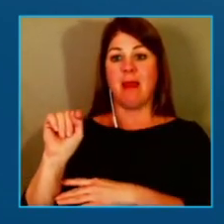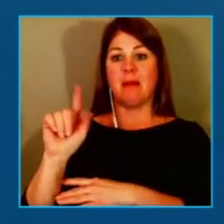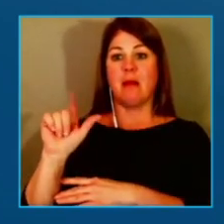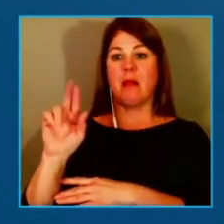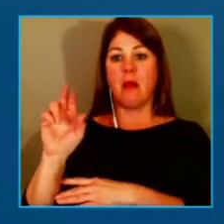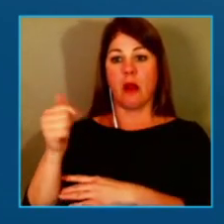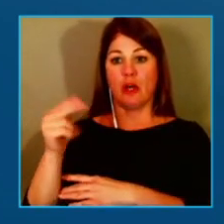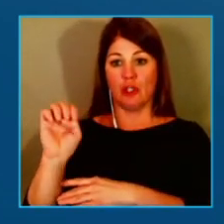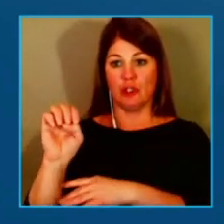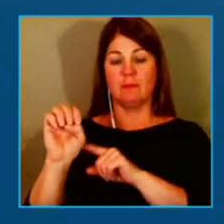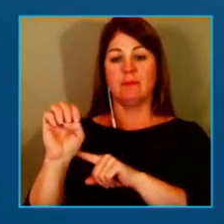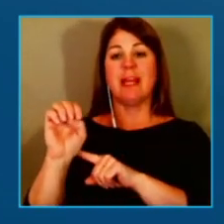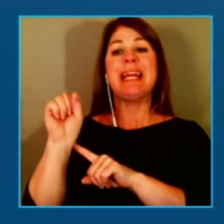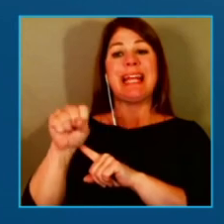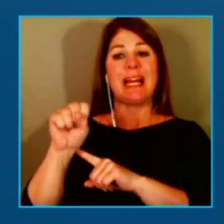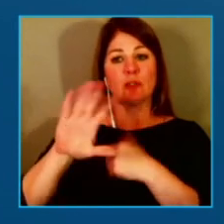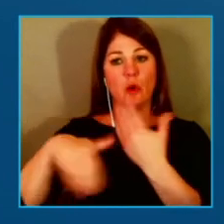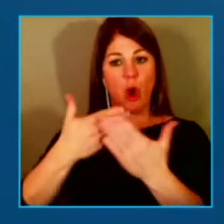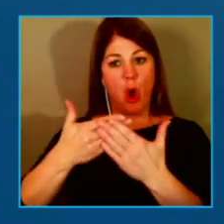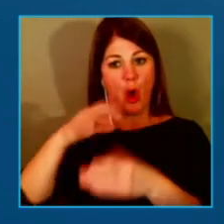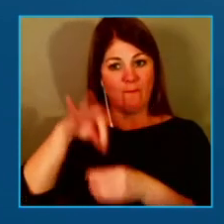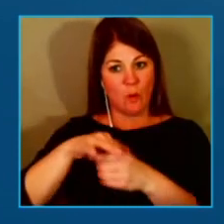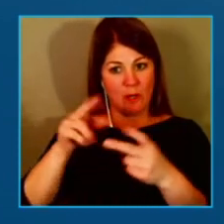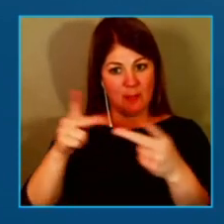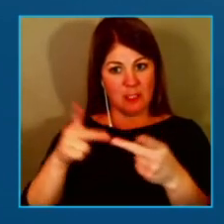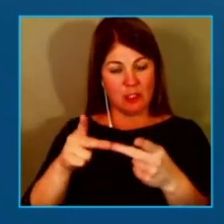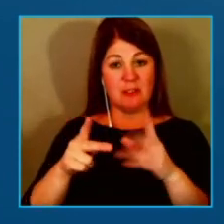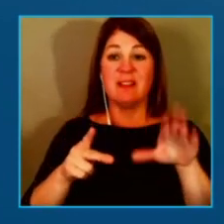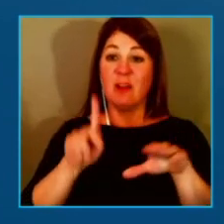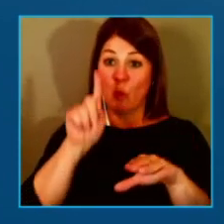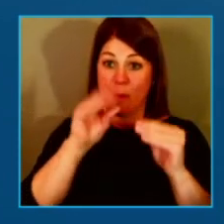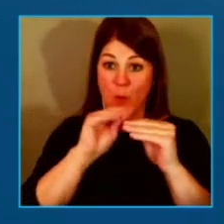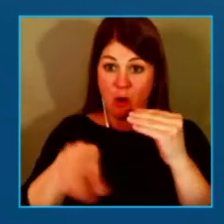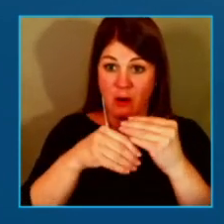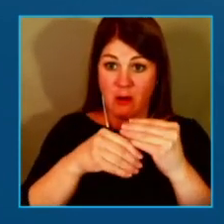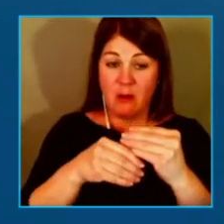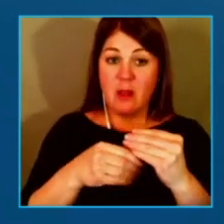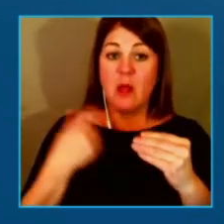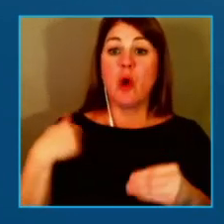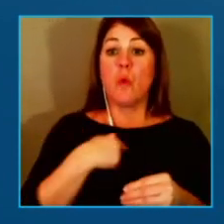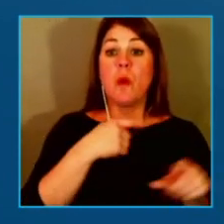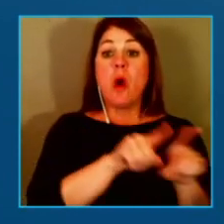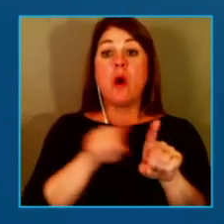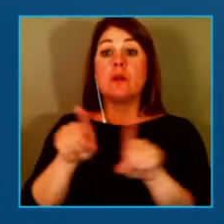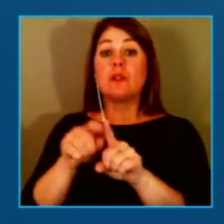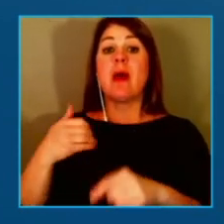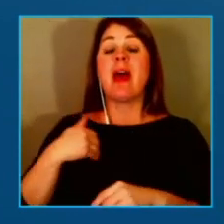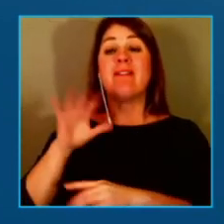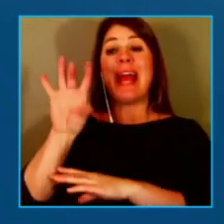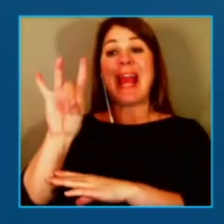voting positions. And one other thing that hasn't been mentioned, we actually have 8 elected members